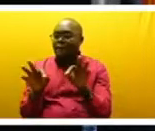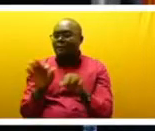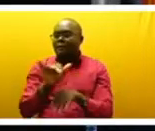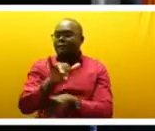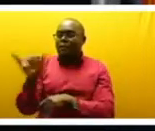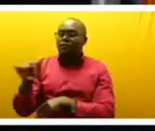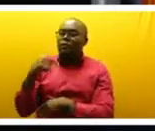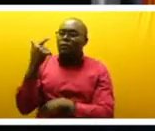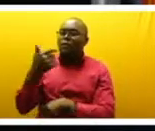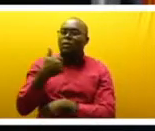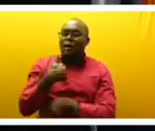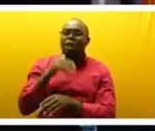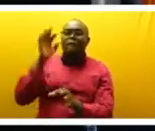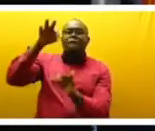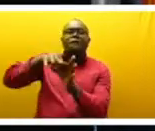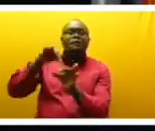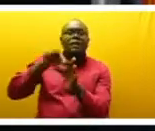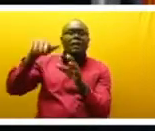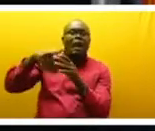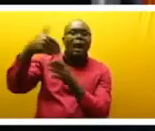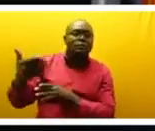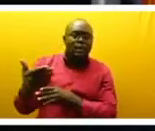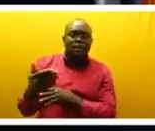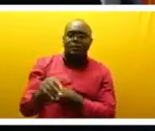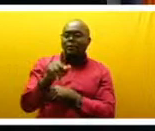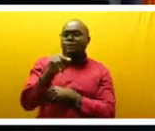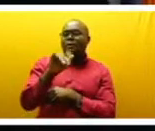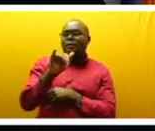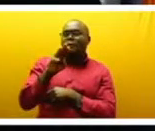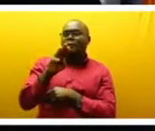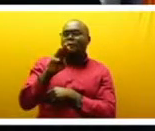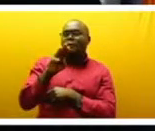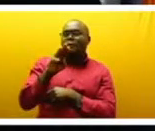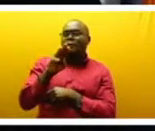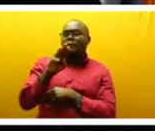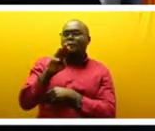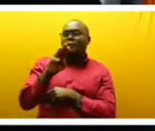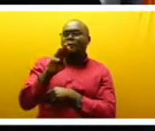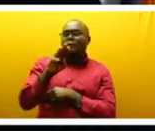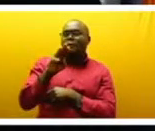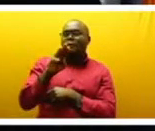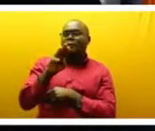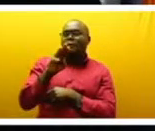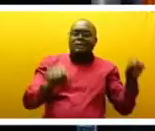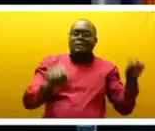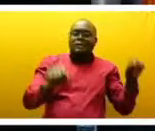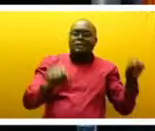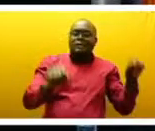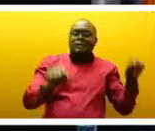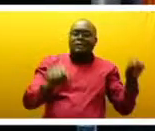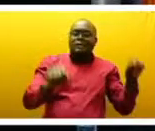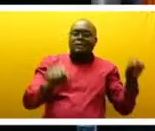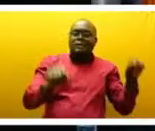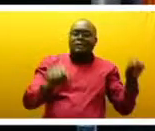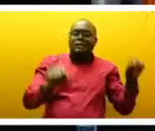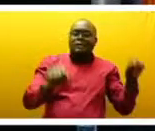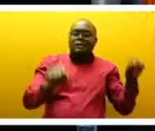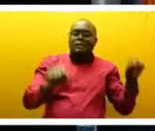who have voted outside the KIMS kit system itself. And so what they've done, and